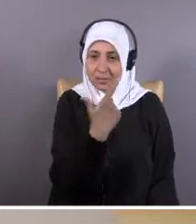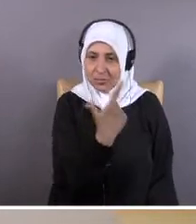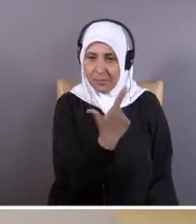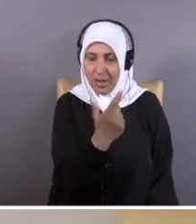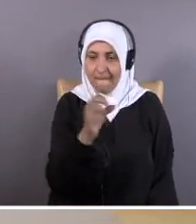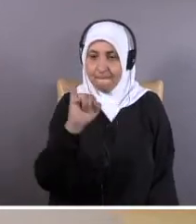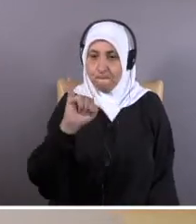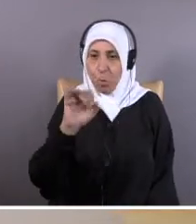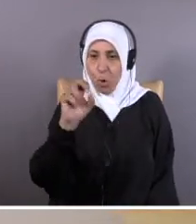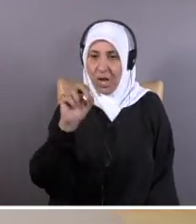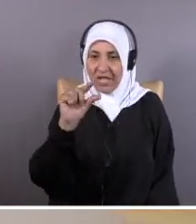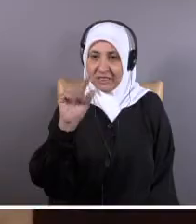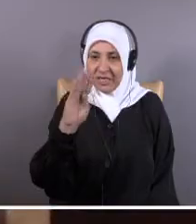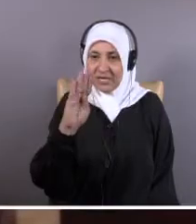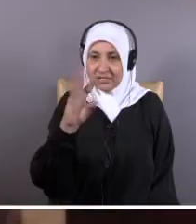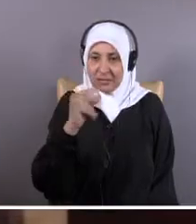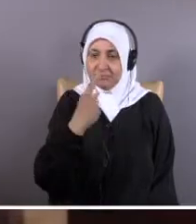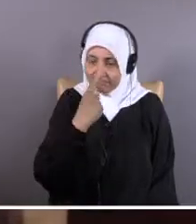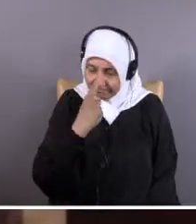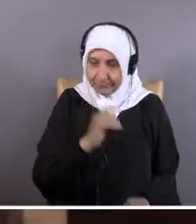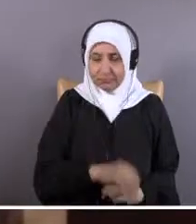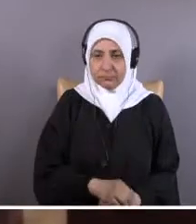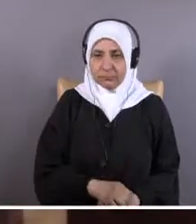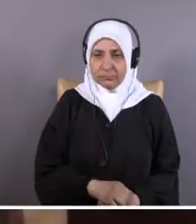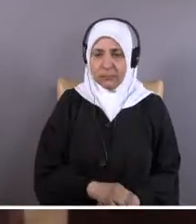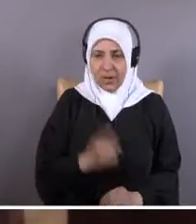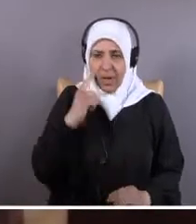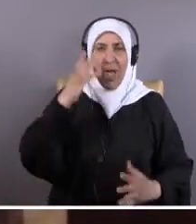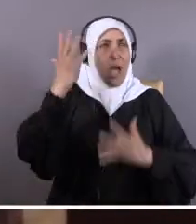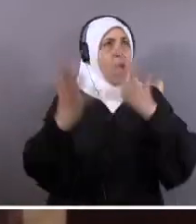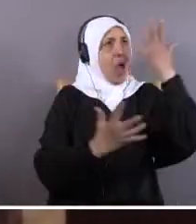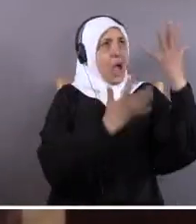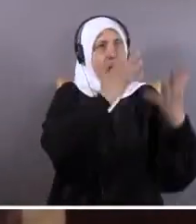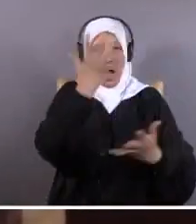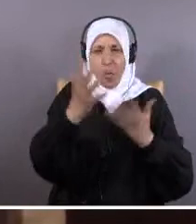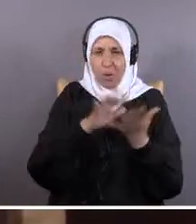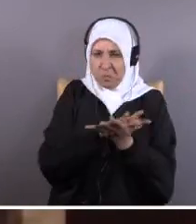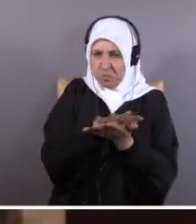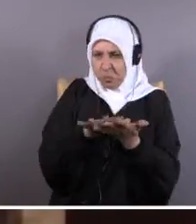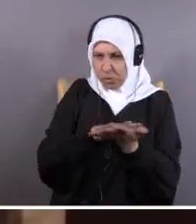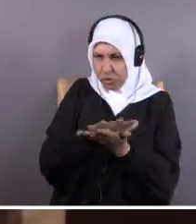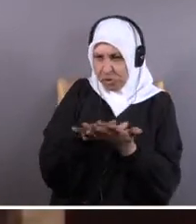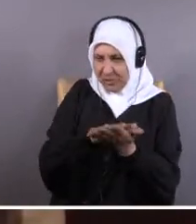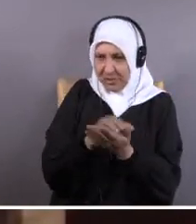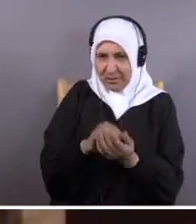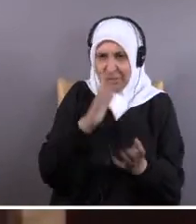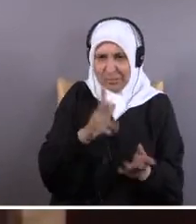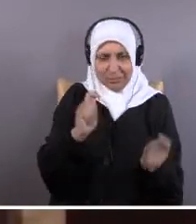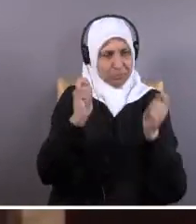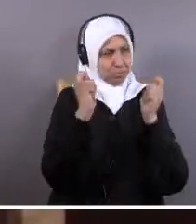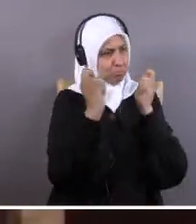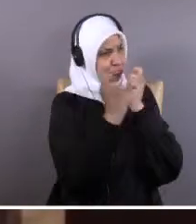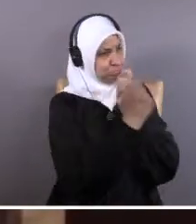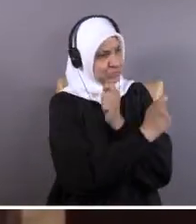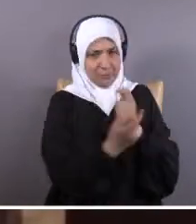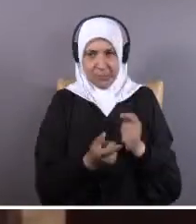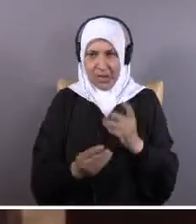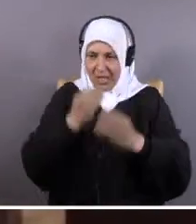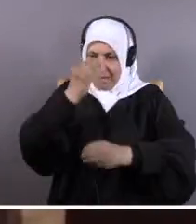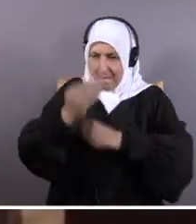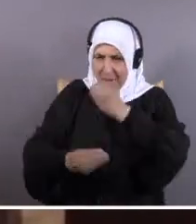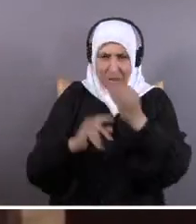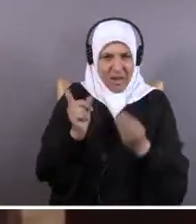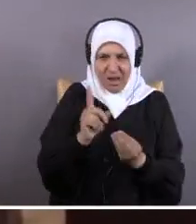Climate crisis. We don't refer to change. We say climate crisis. We